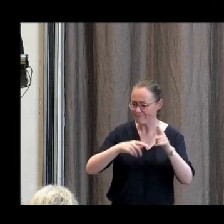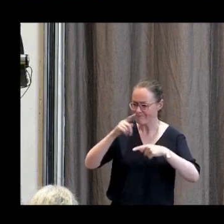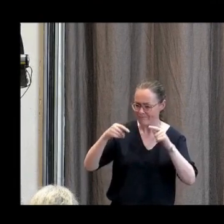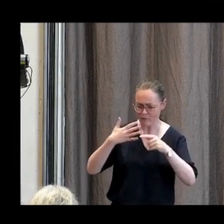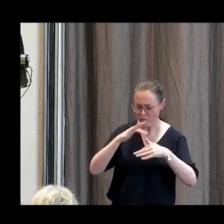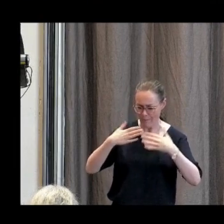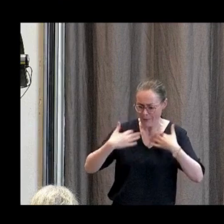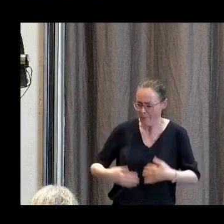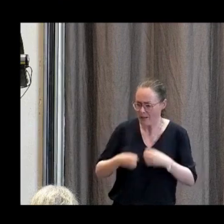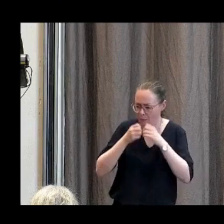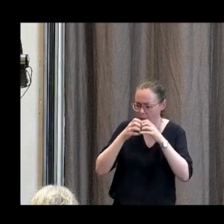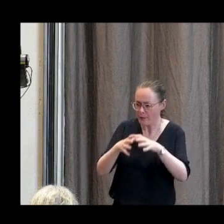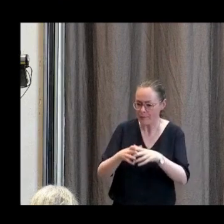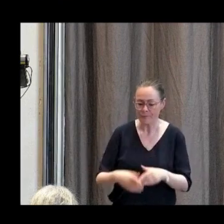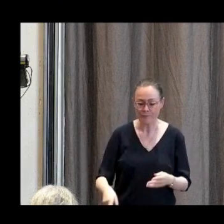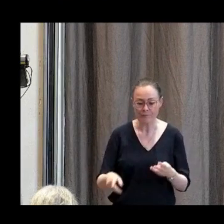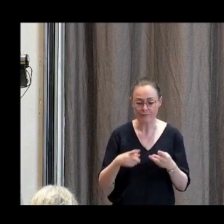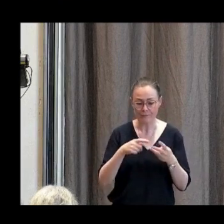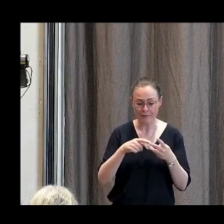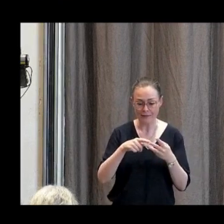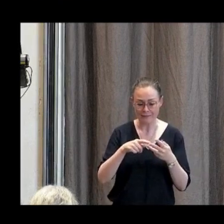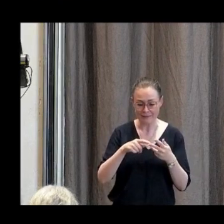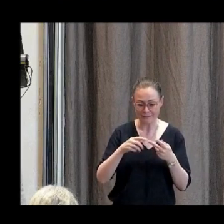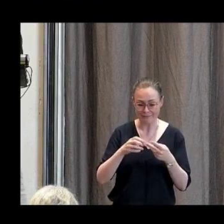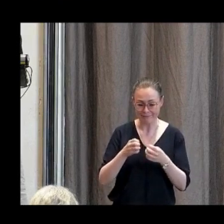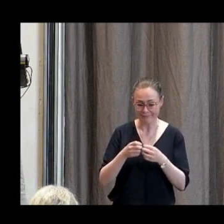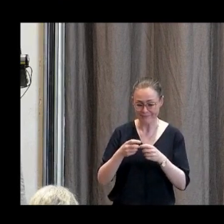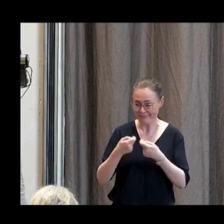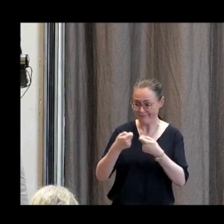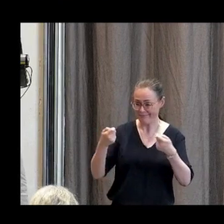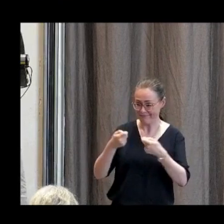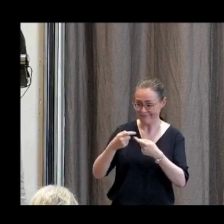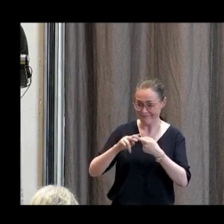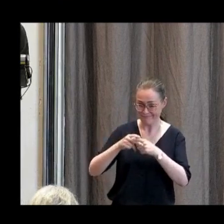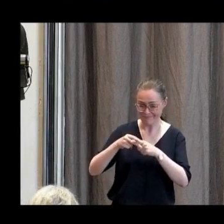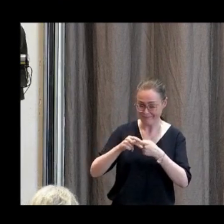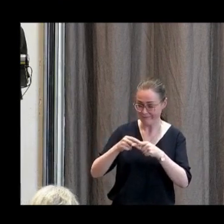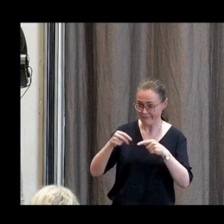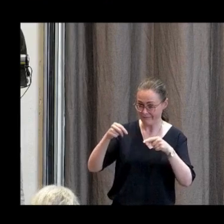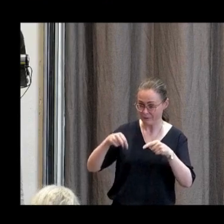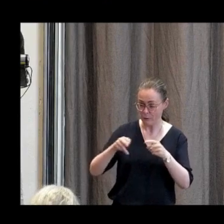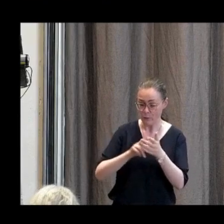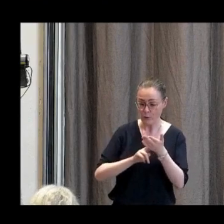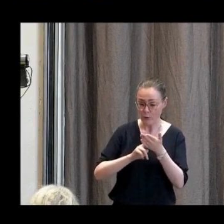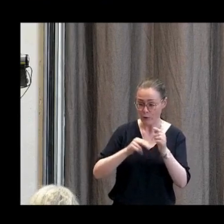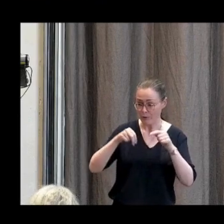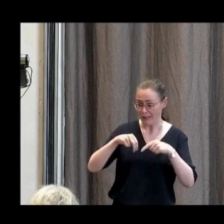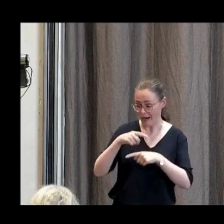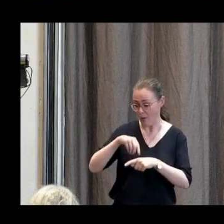off the body. A mass spectrometer then is the piece of instrumentation that we like in our